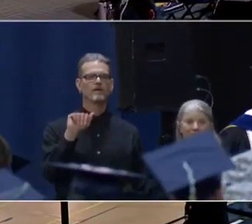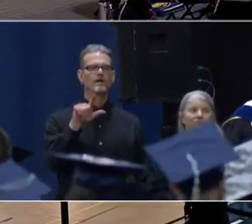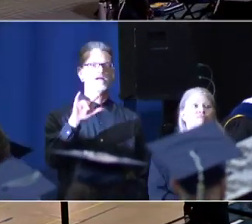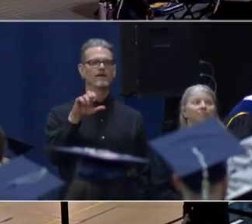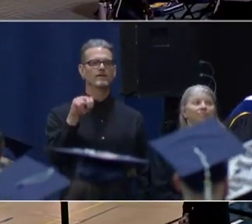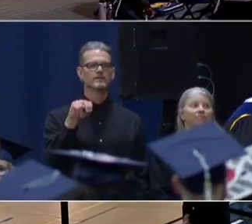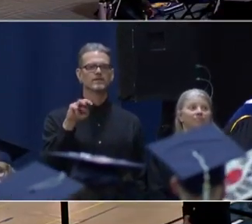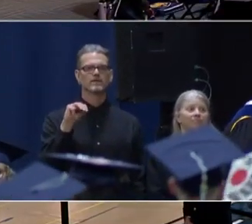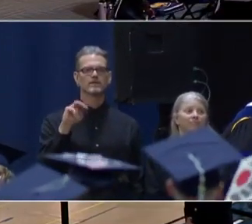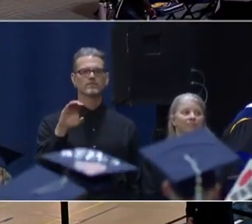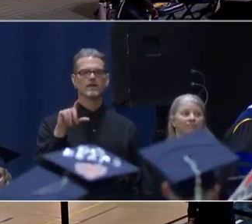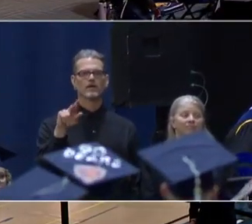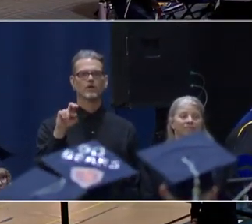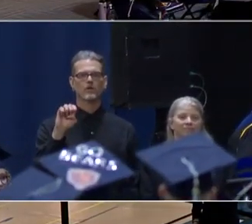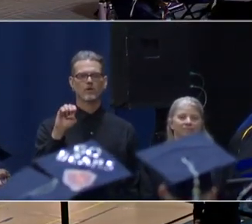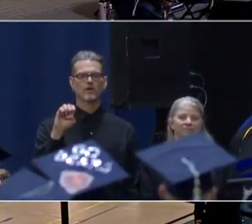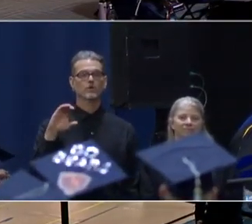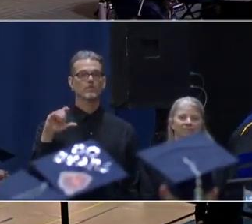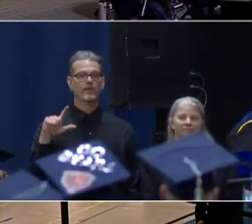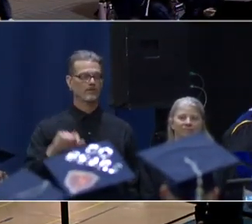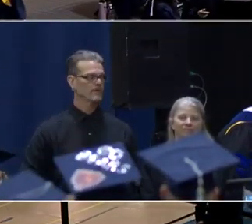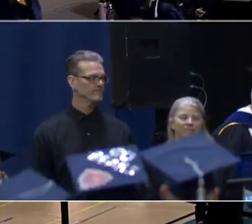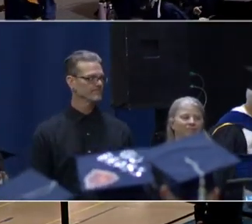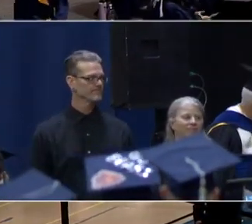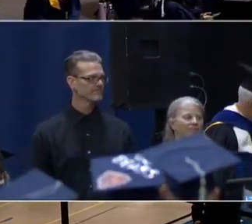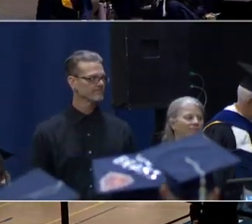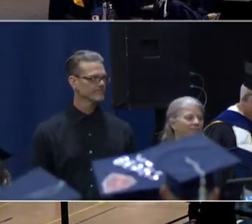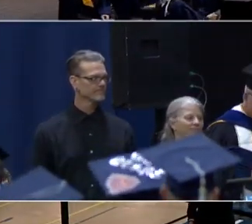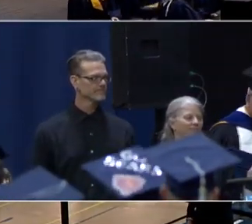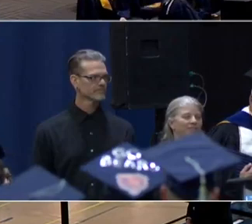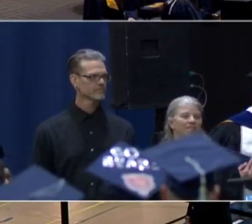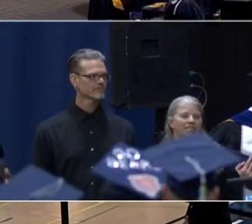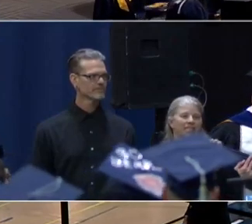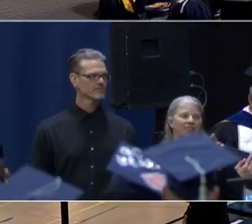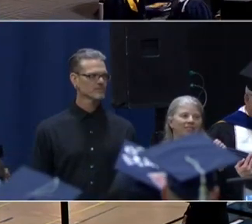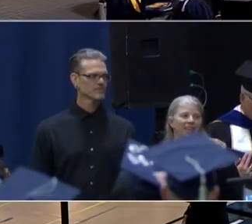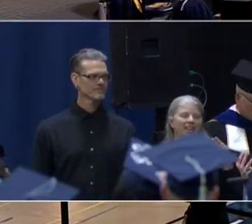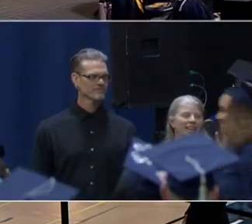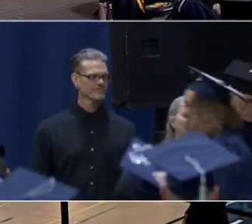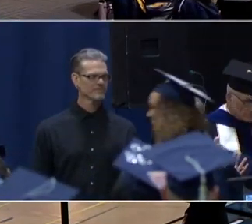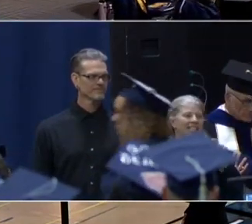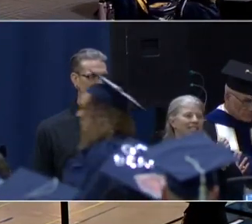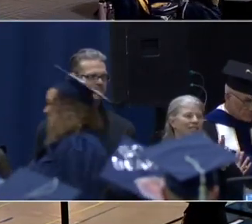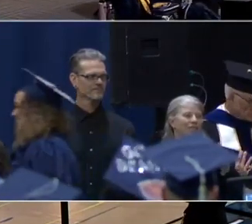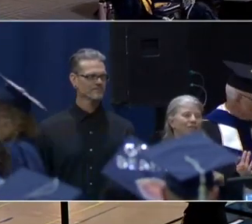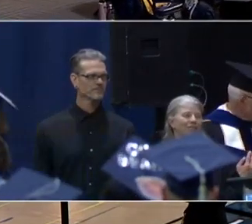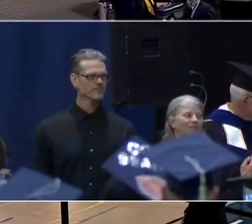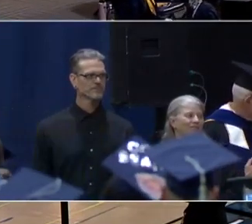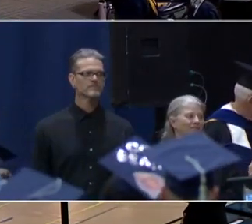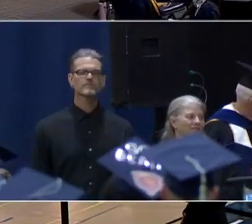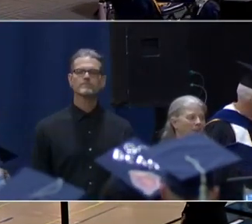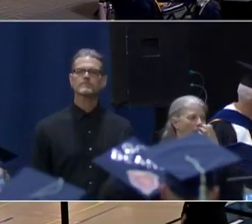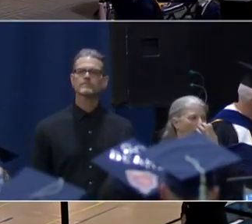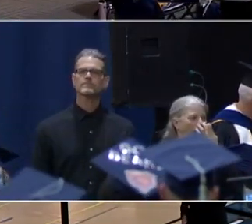Allison McClure, cum laude. Savannah Lester.